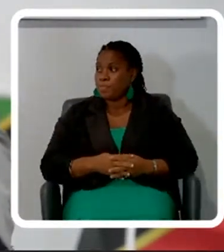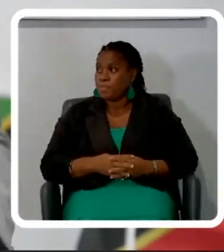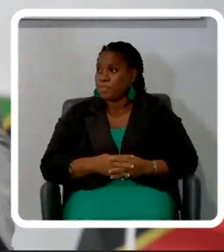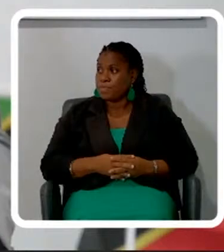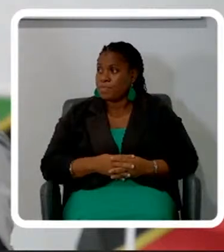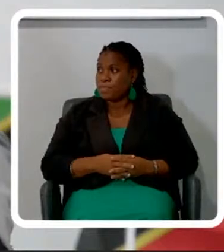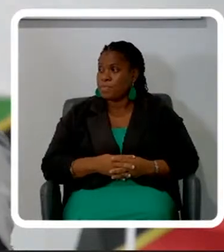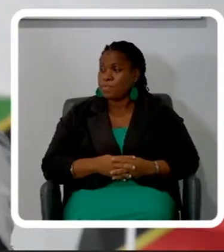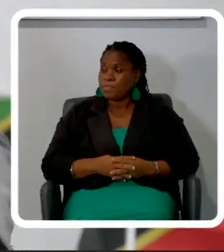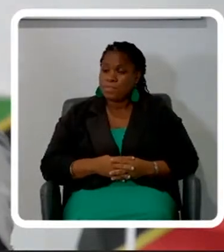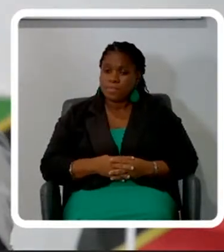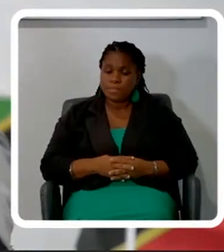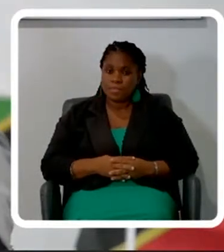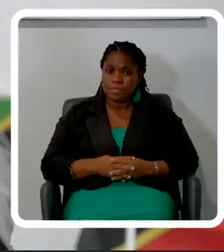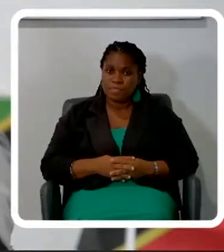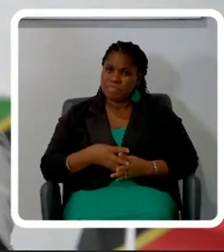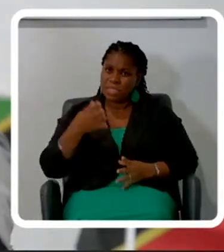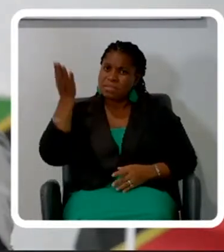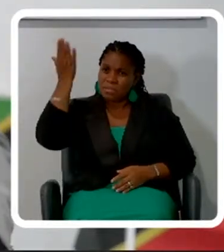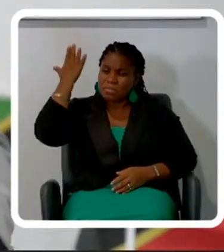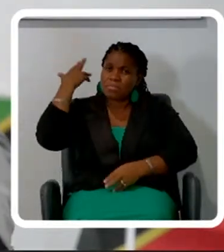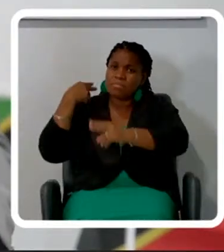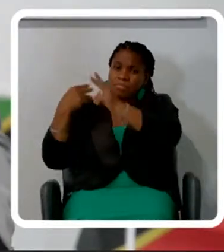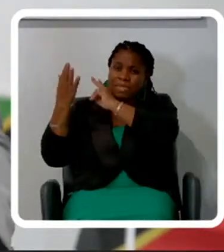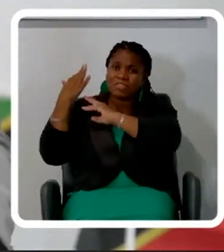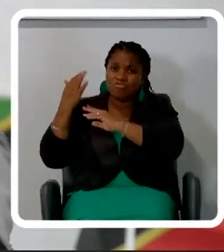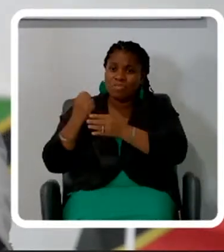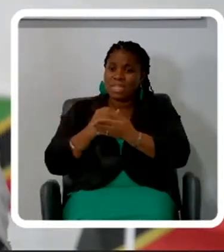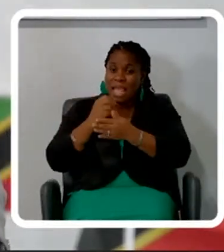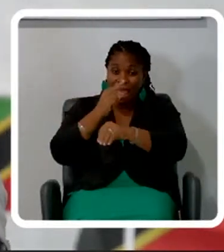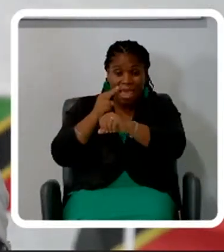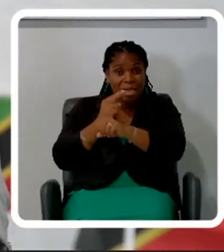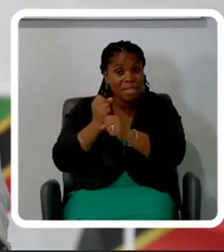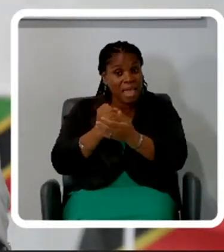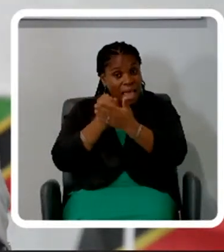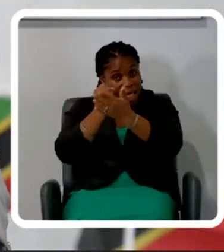had not been for Haiti, they would not have been liberated at the time that they did.